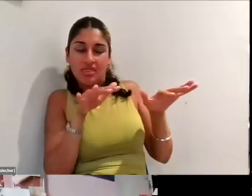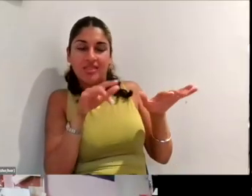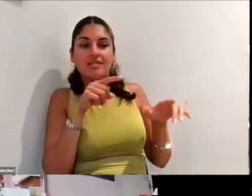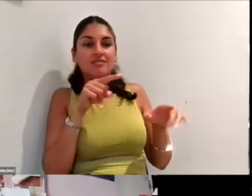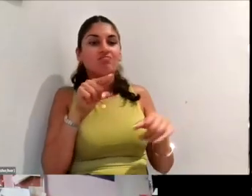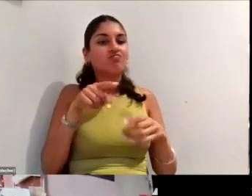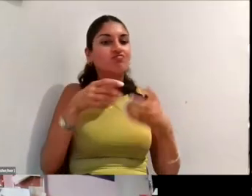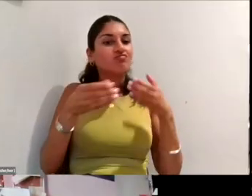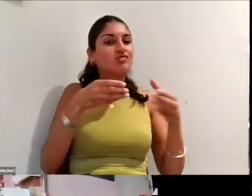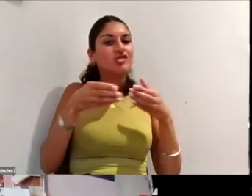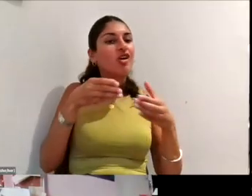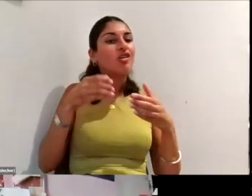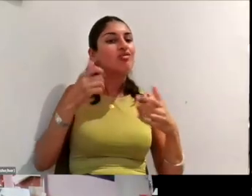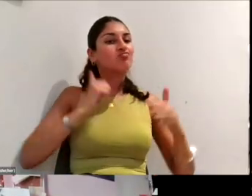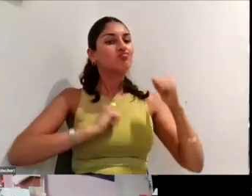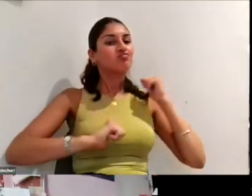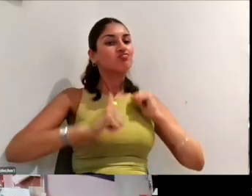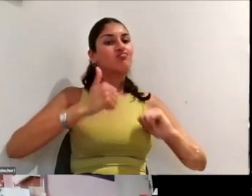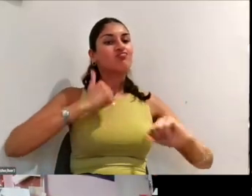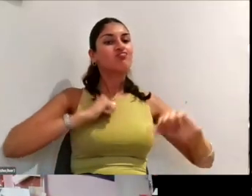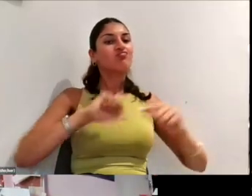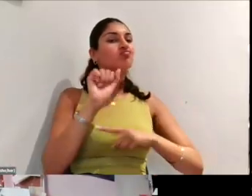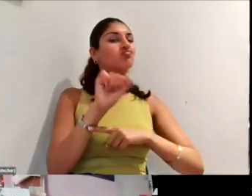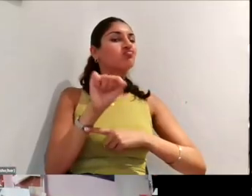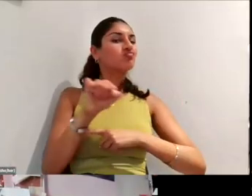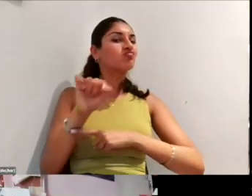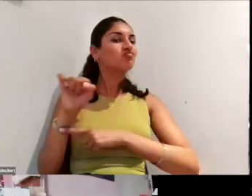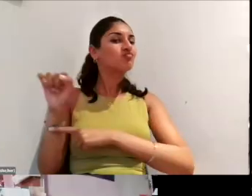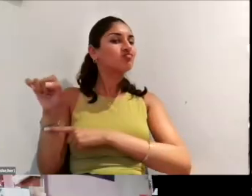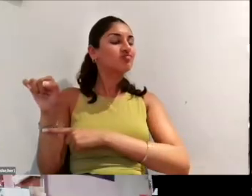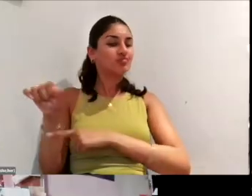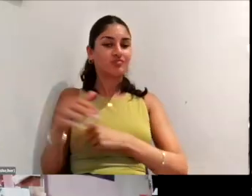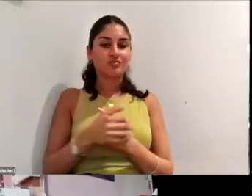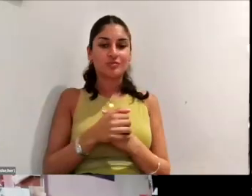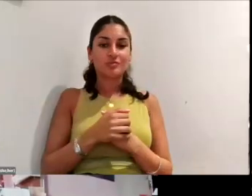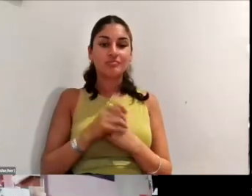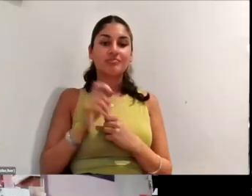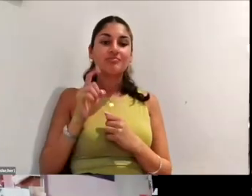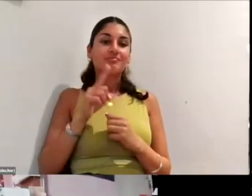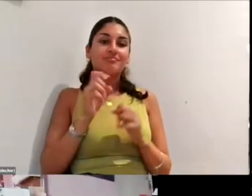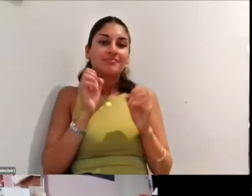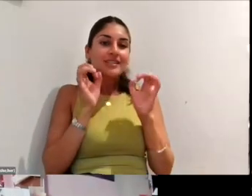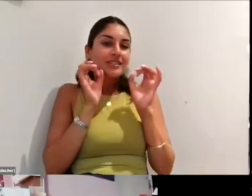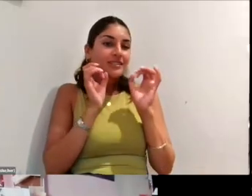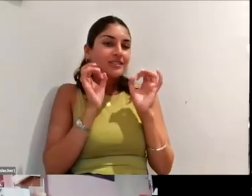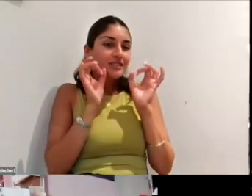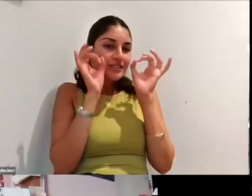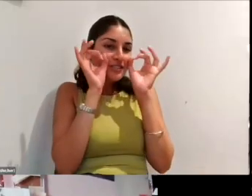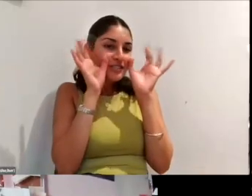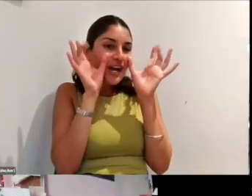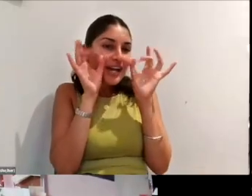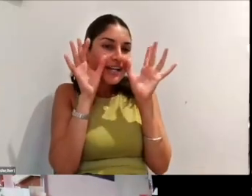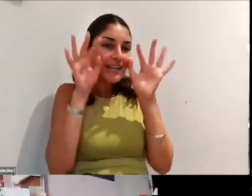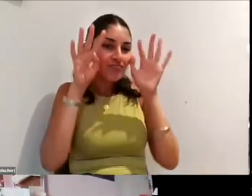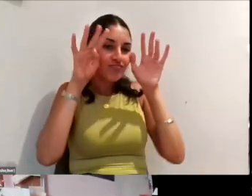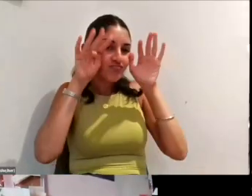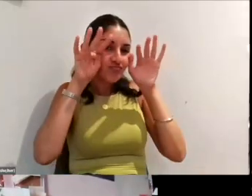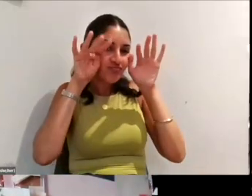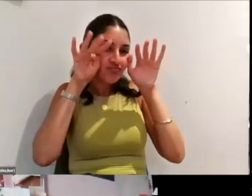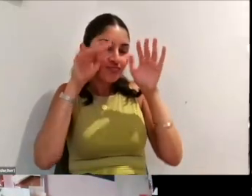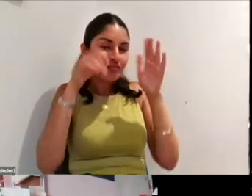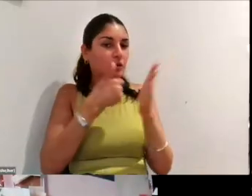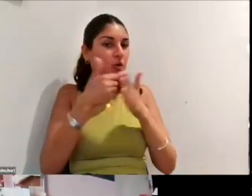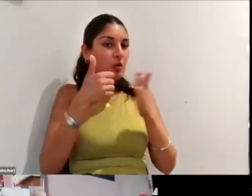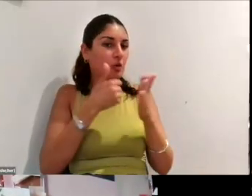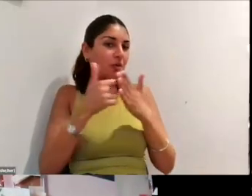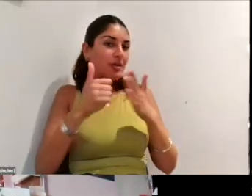Battling, juggling impossibilities, shining diamond sequined eyes, always ready to give